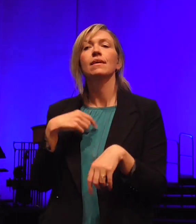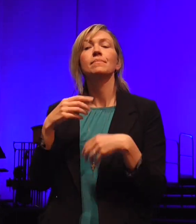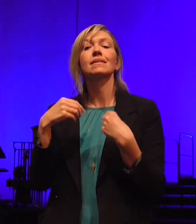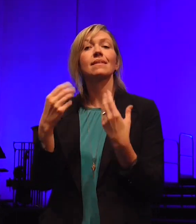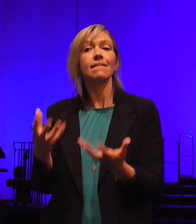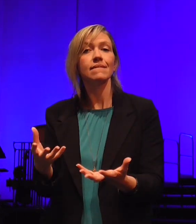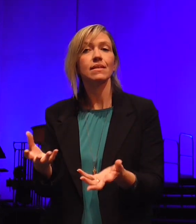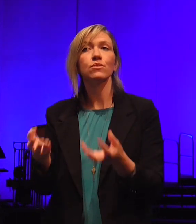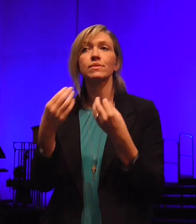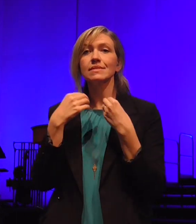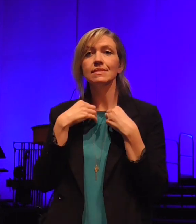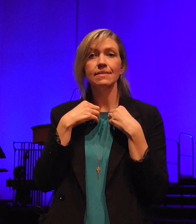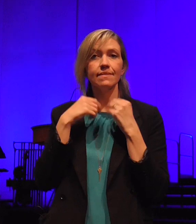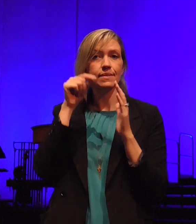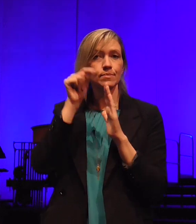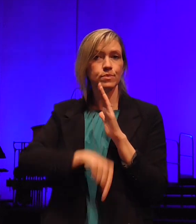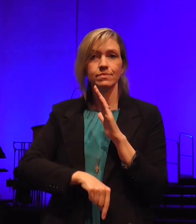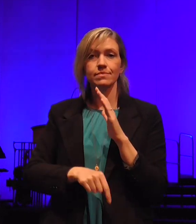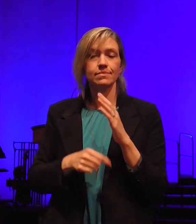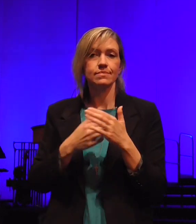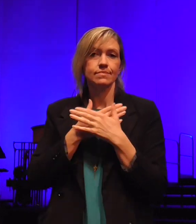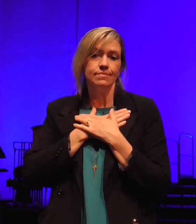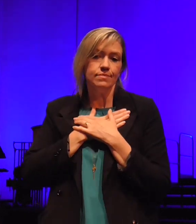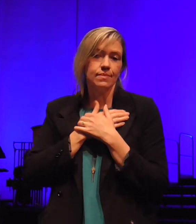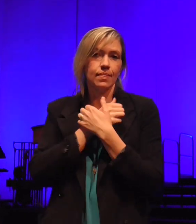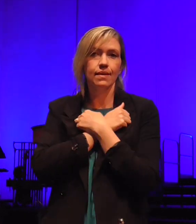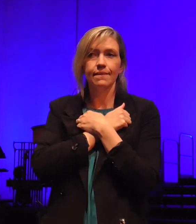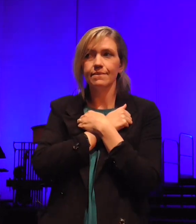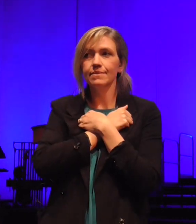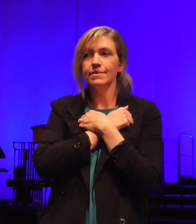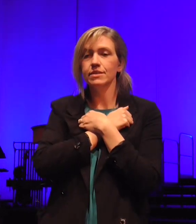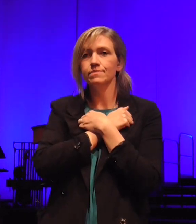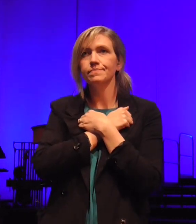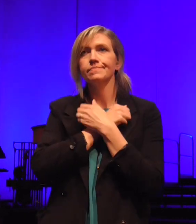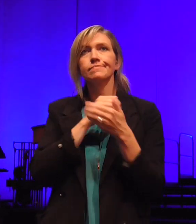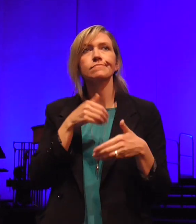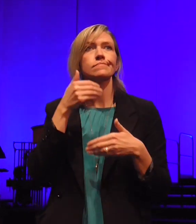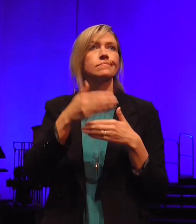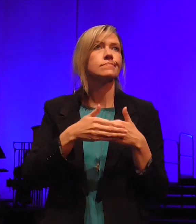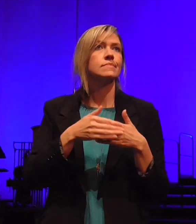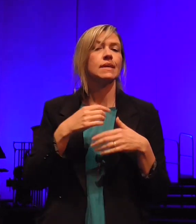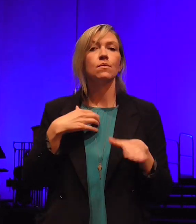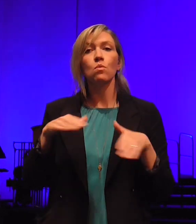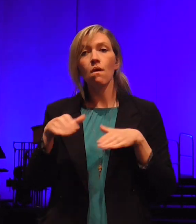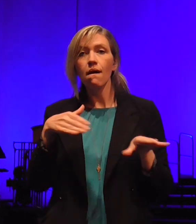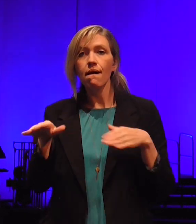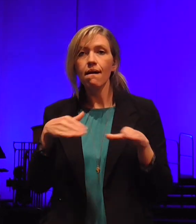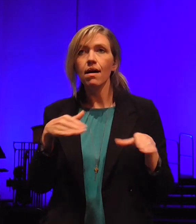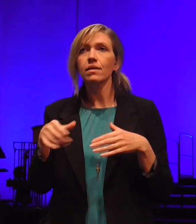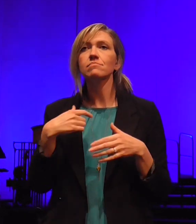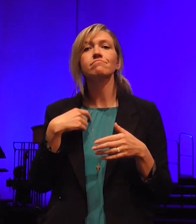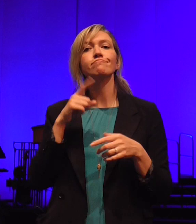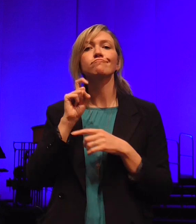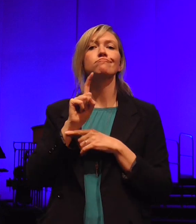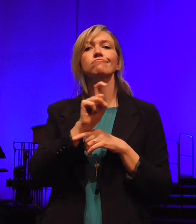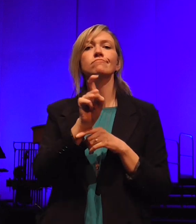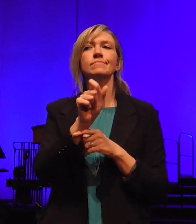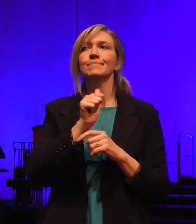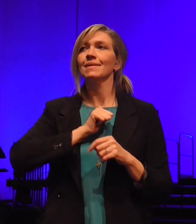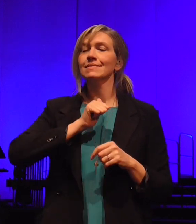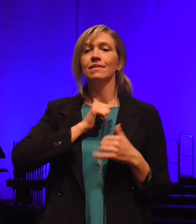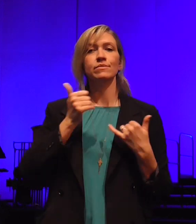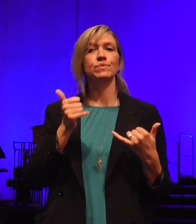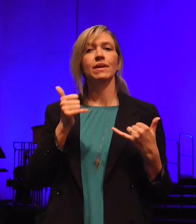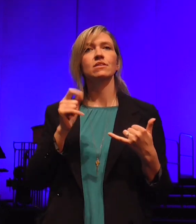giving and receiving a profound love. I'm going to go take a walk today by